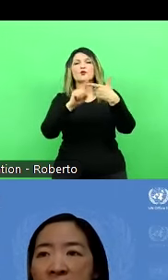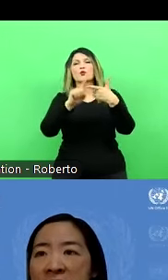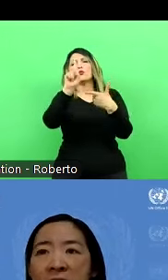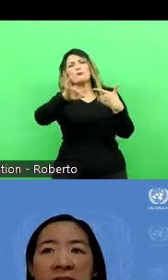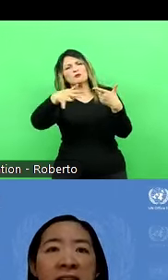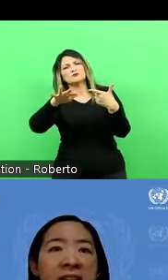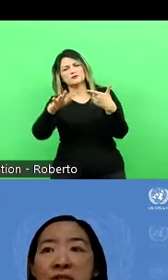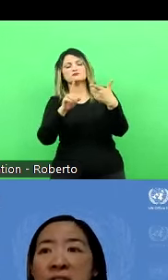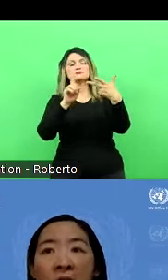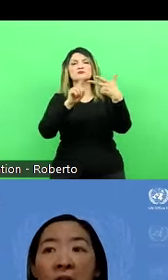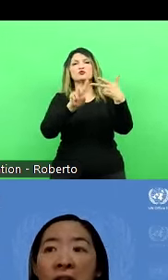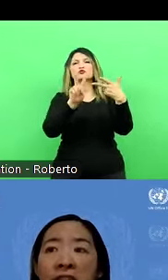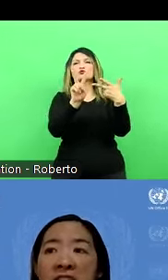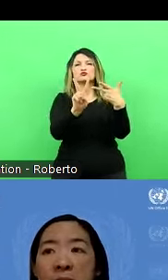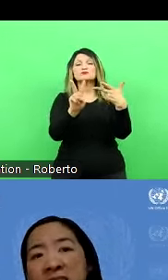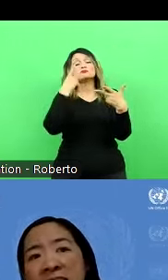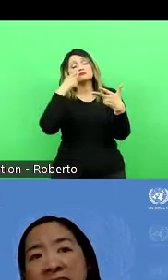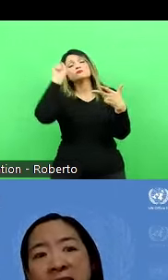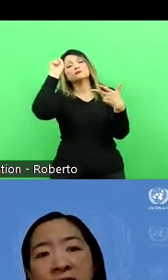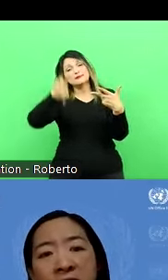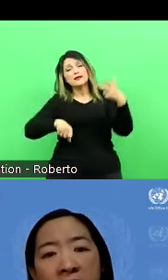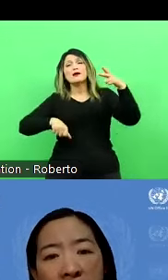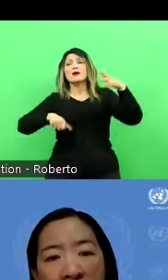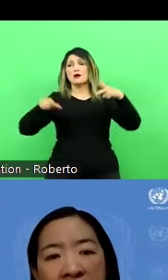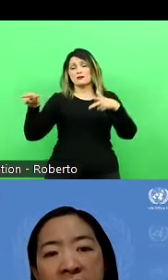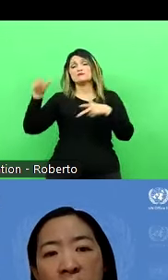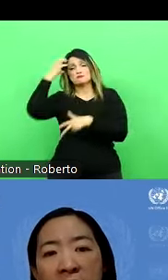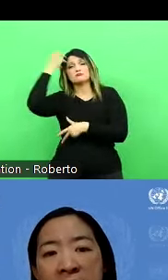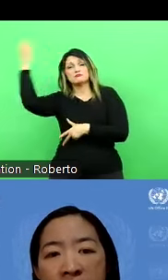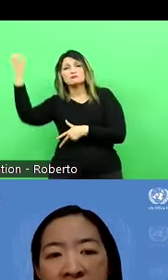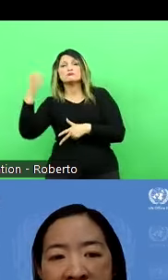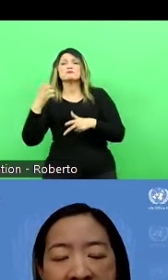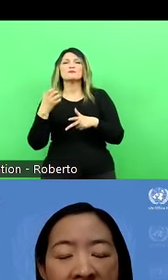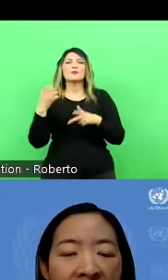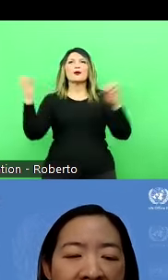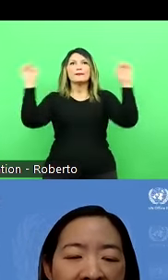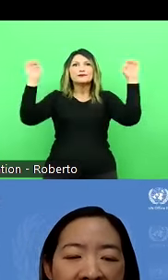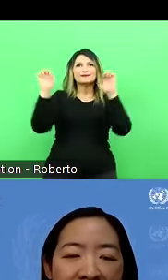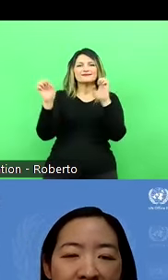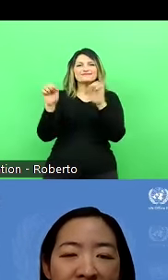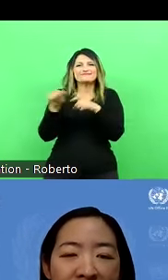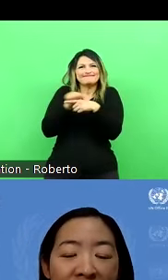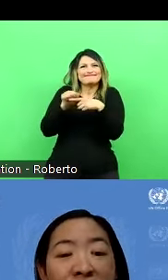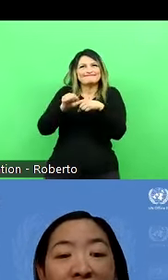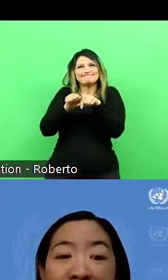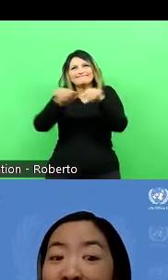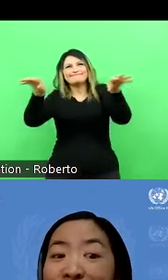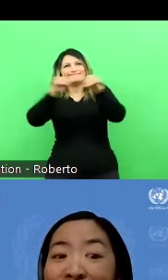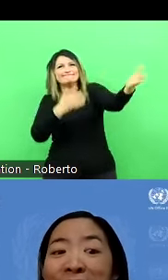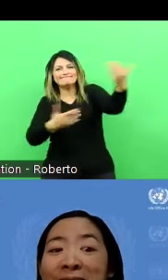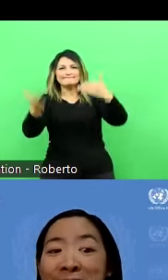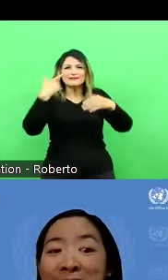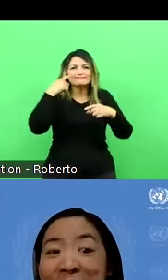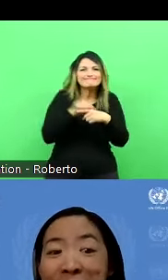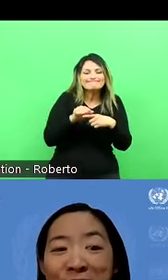person with disabilities and address all of the specific needs of the persons with disabilities. I'm still happy that there